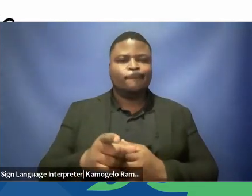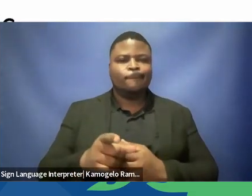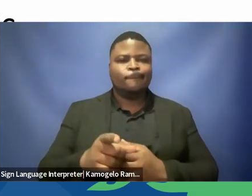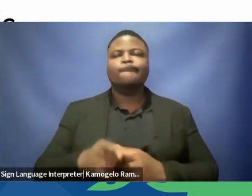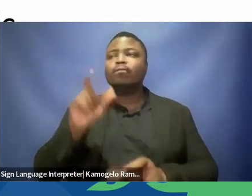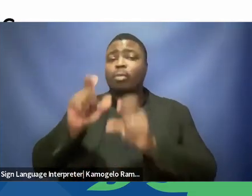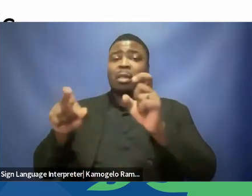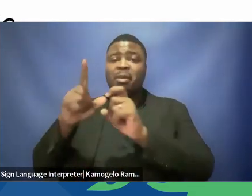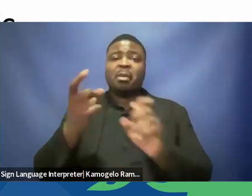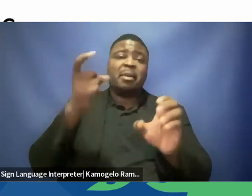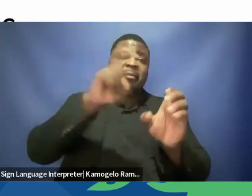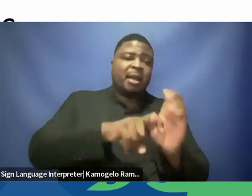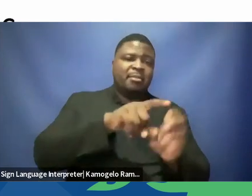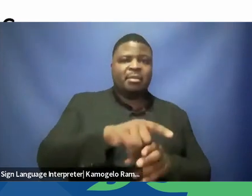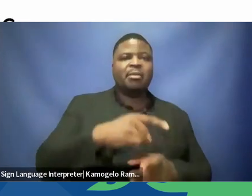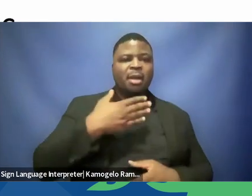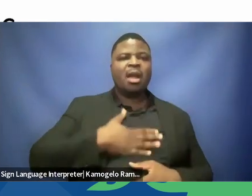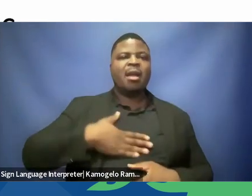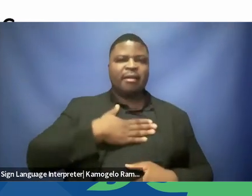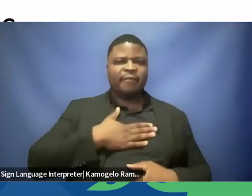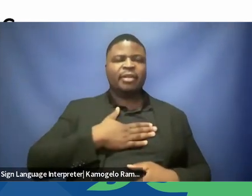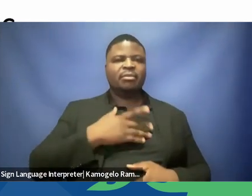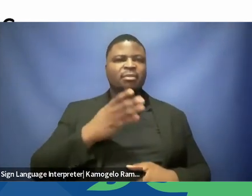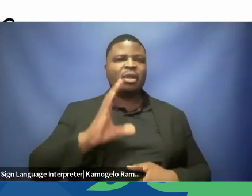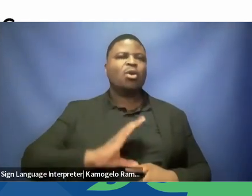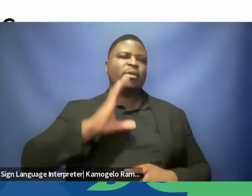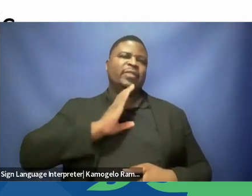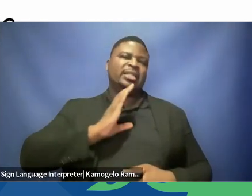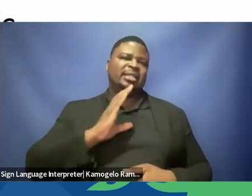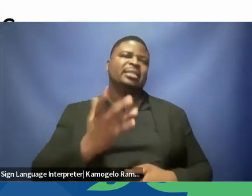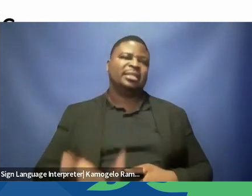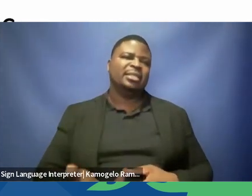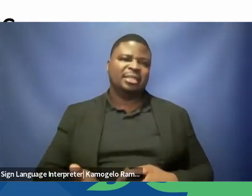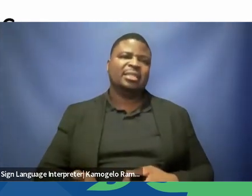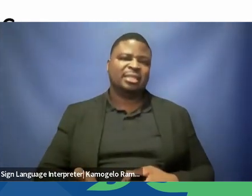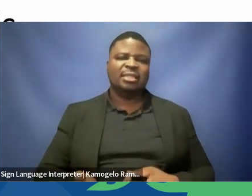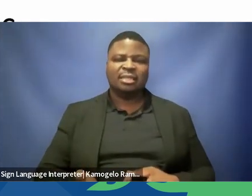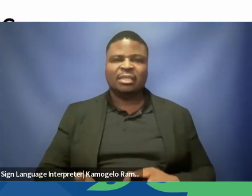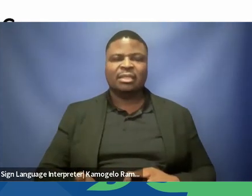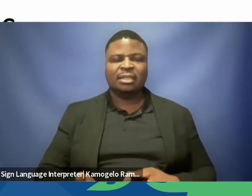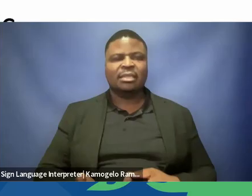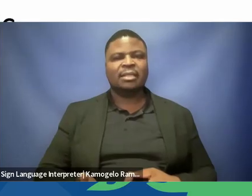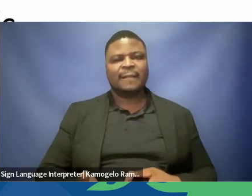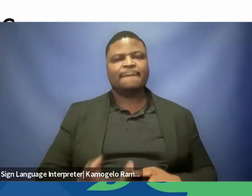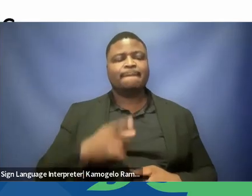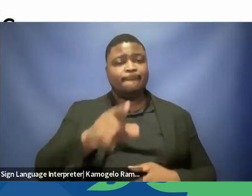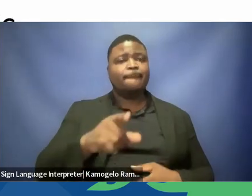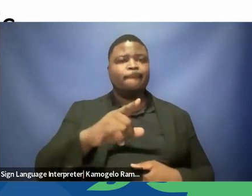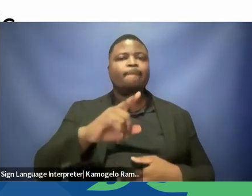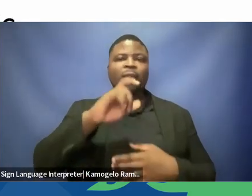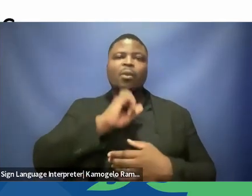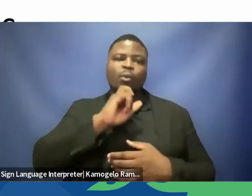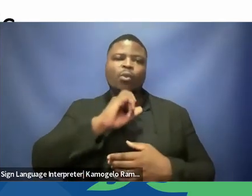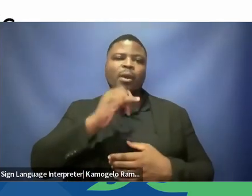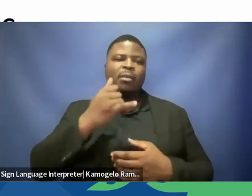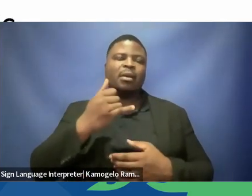chemsex, you feel a level of confidence that we spoke about earlier. That's the kind of confidence that you get from using the drugs. And